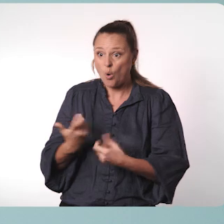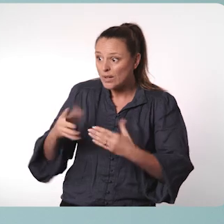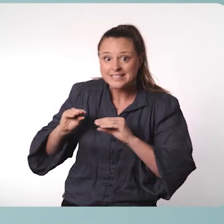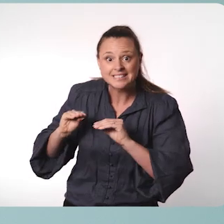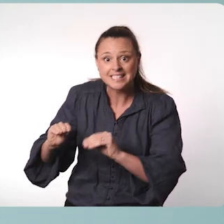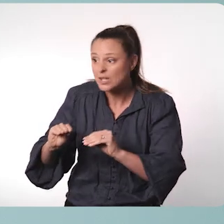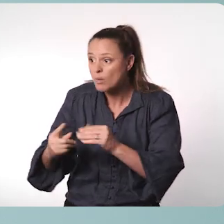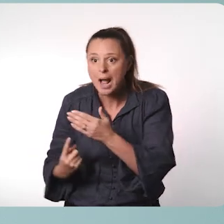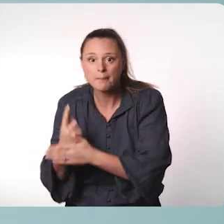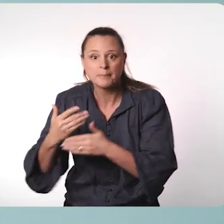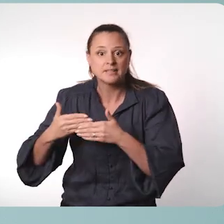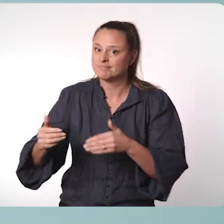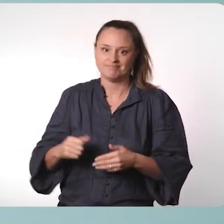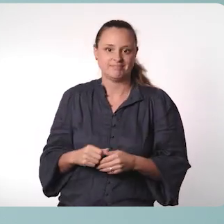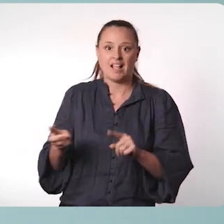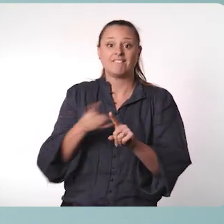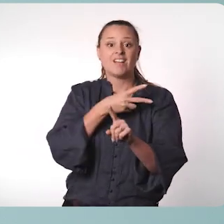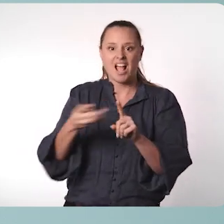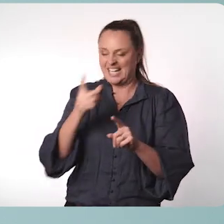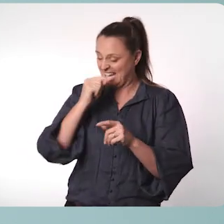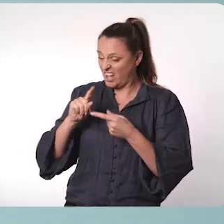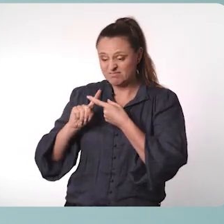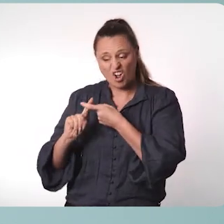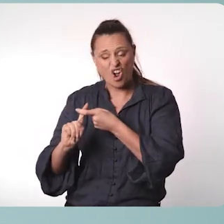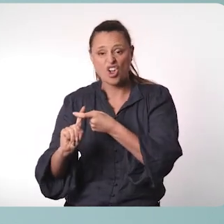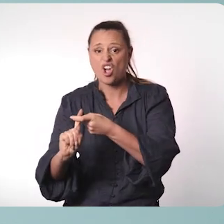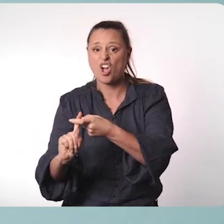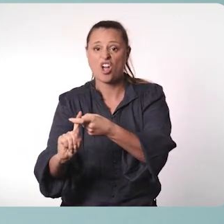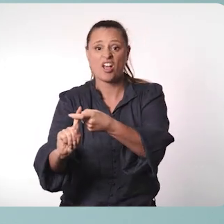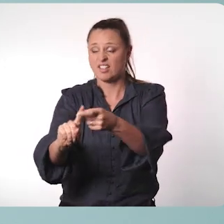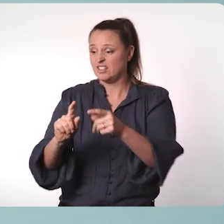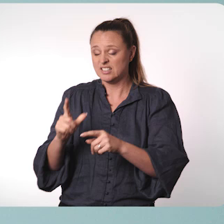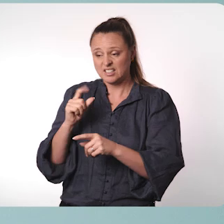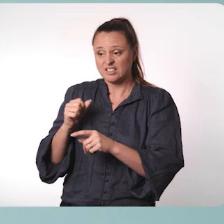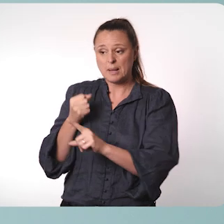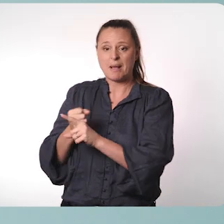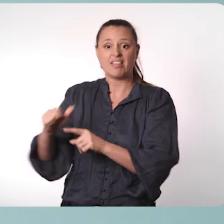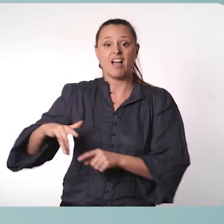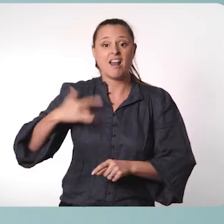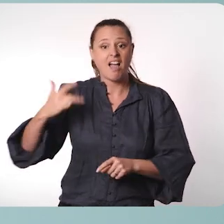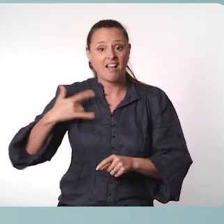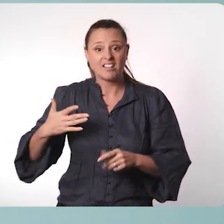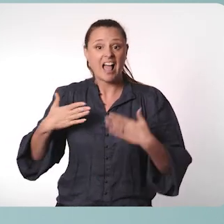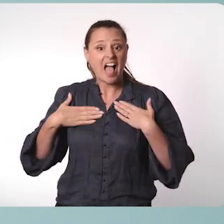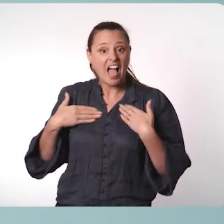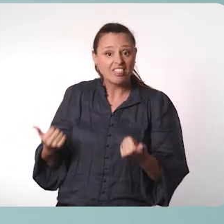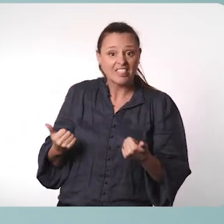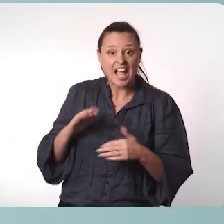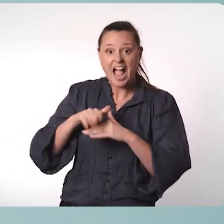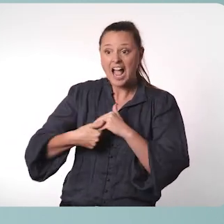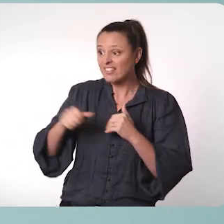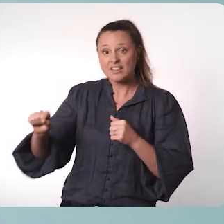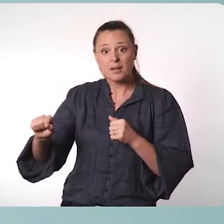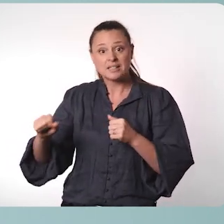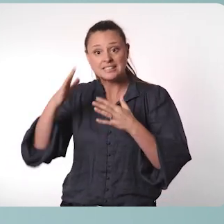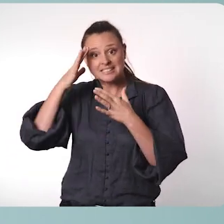lives. These forms of violence can have serious and long-term impacts on people's lives, from their health to their ability to